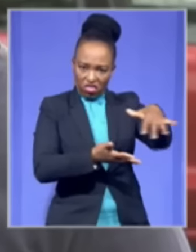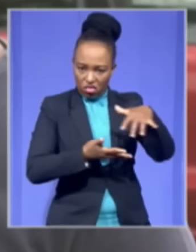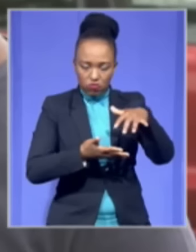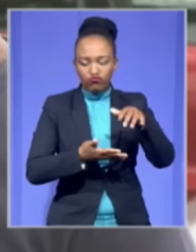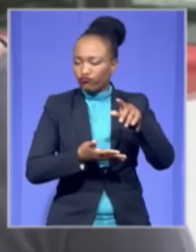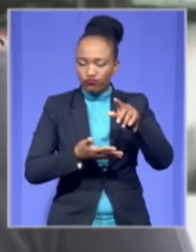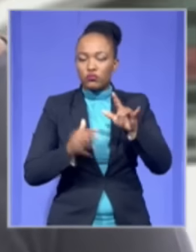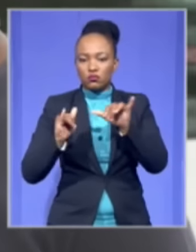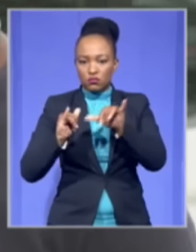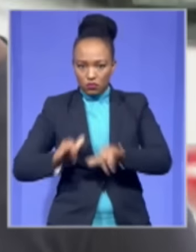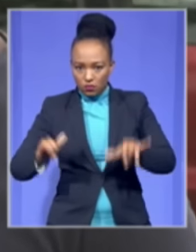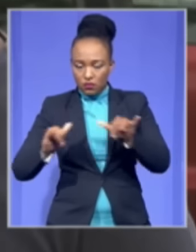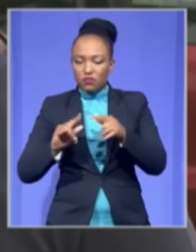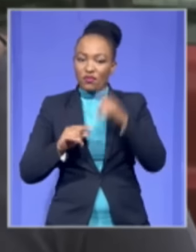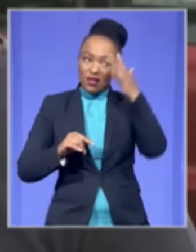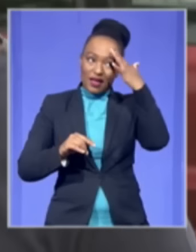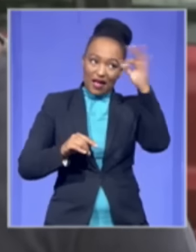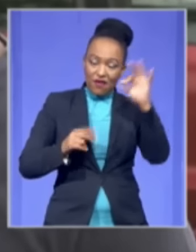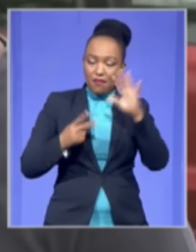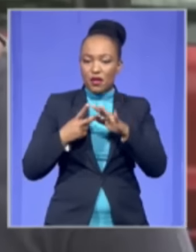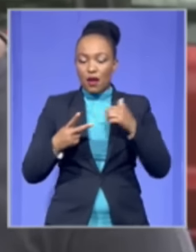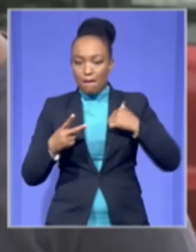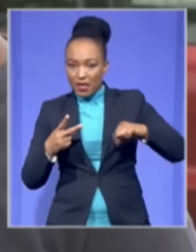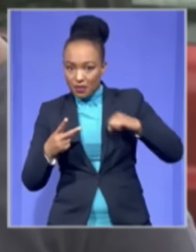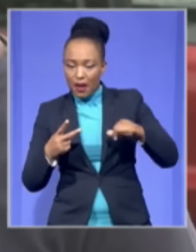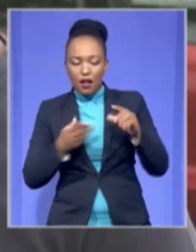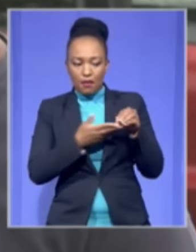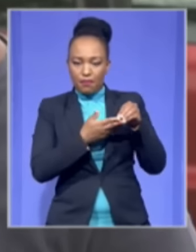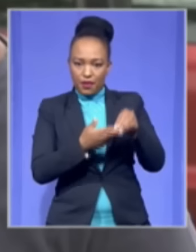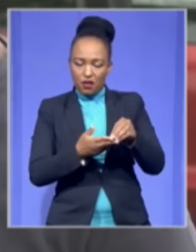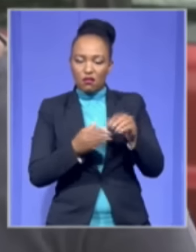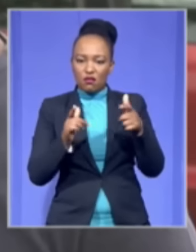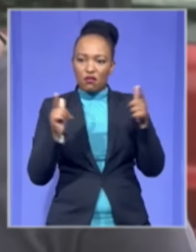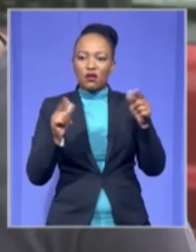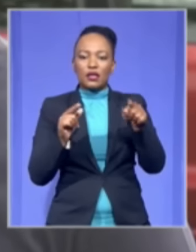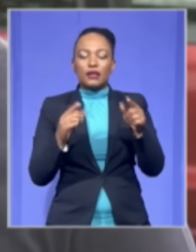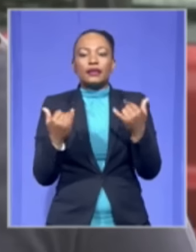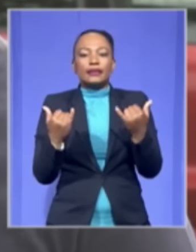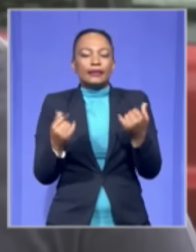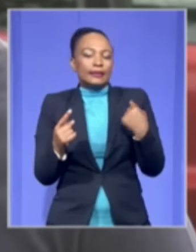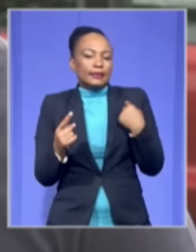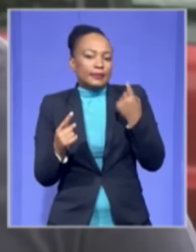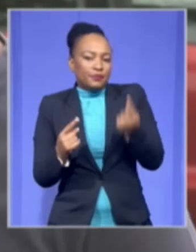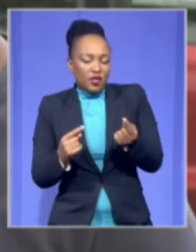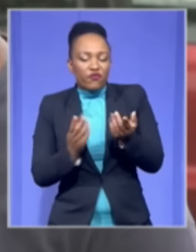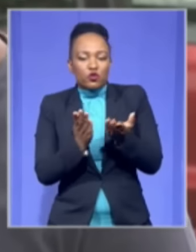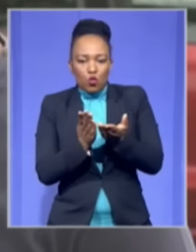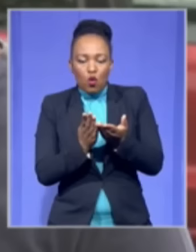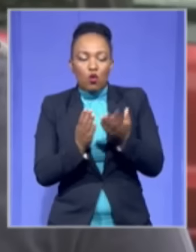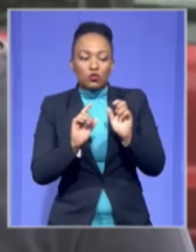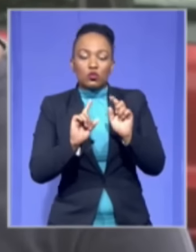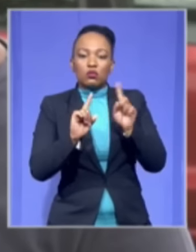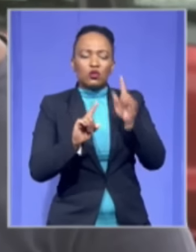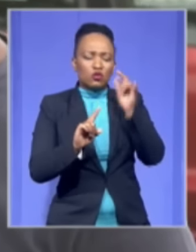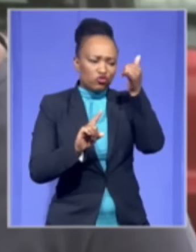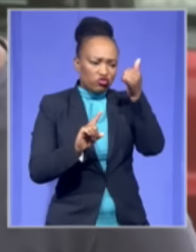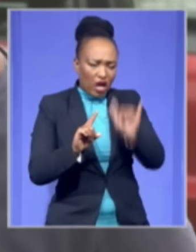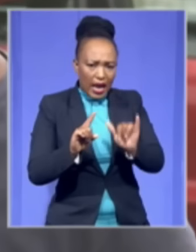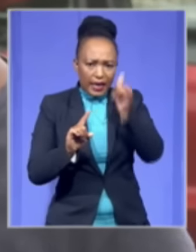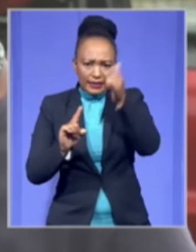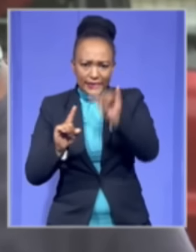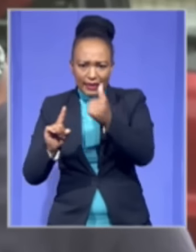le masipale ba tle ka di specialty tsa bone batho ba le gore ba latella ho tswa sekolong ho checka di product hore na